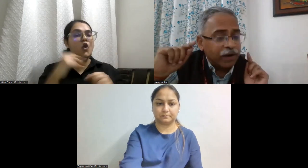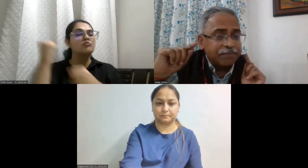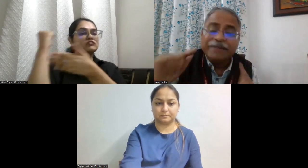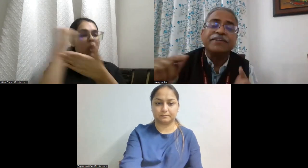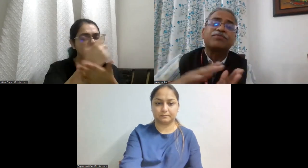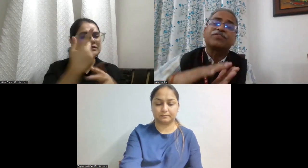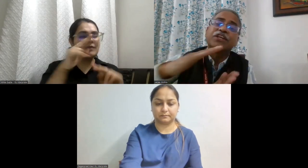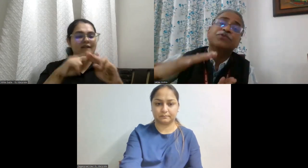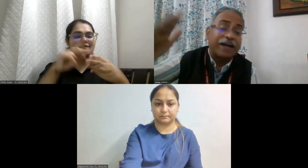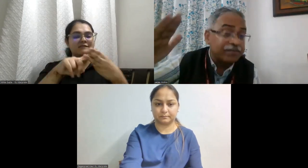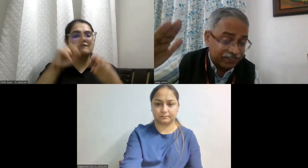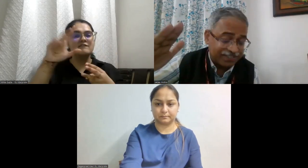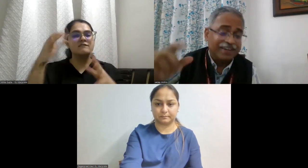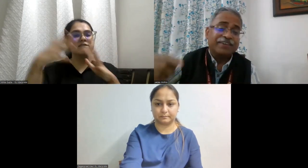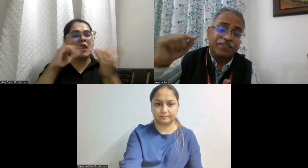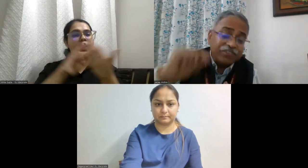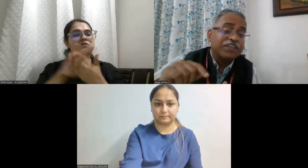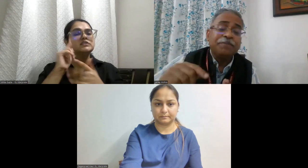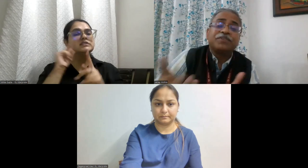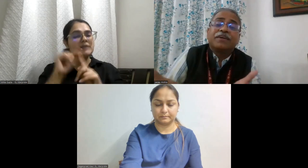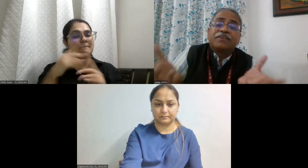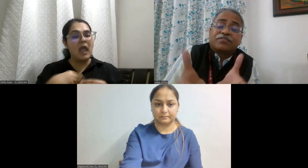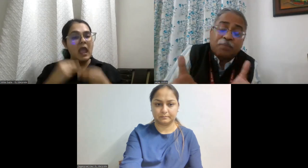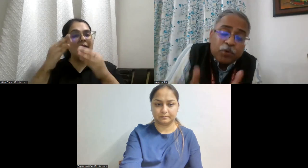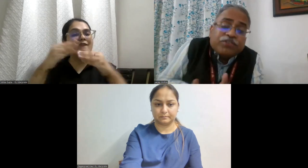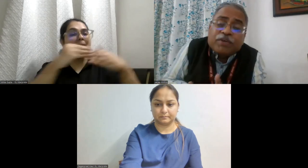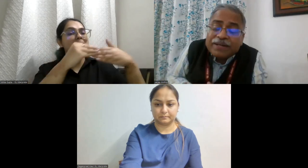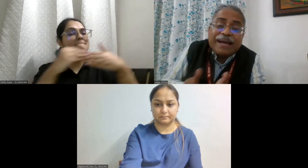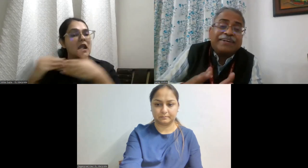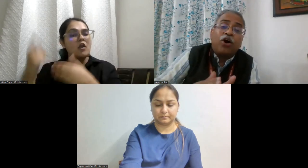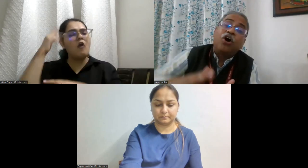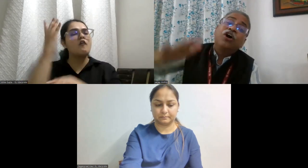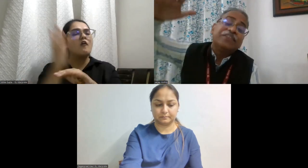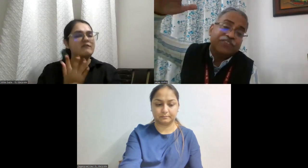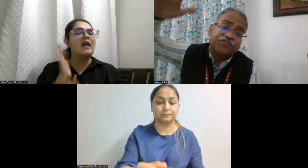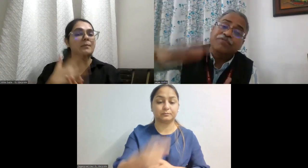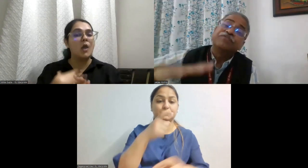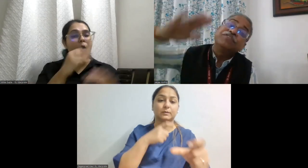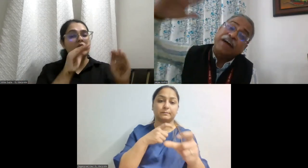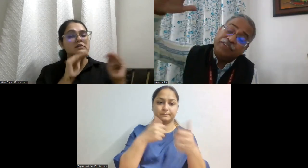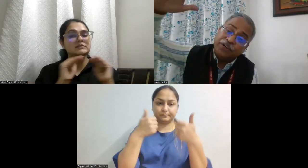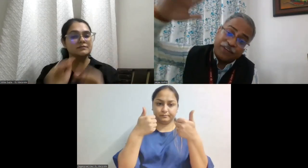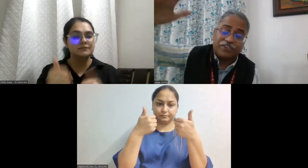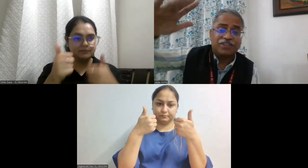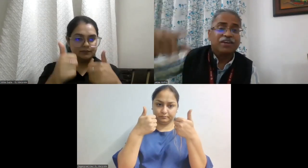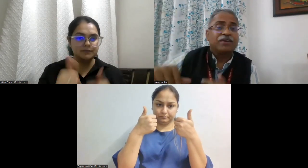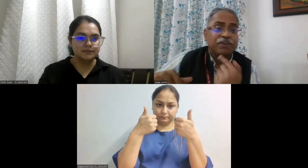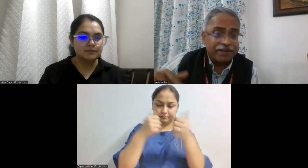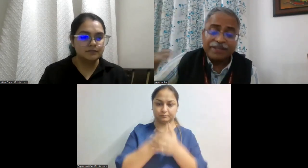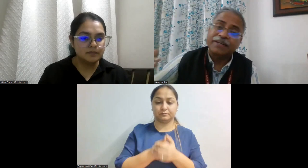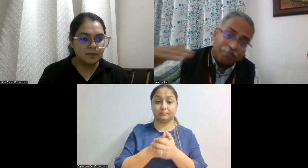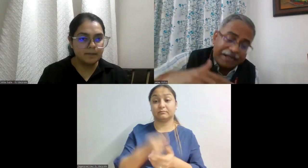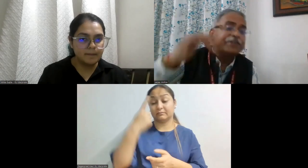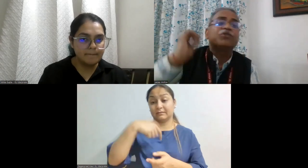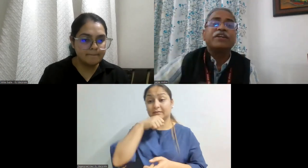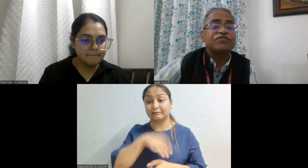also provide mentors for 3 to 5 years. This scheme supports the women at all ages till 55 years of age. Women